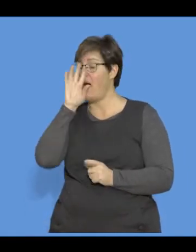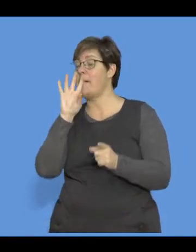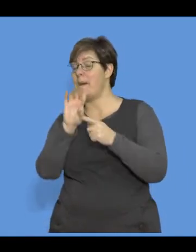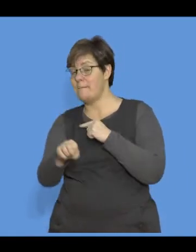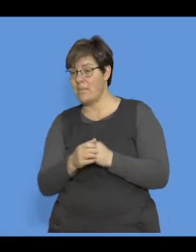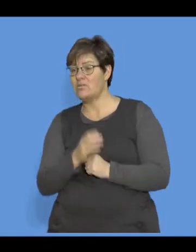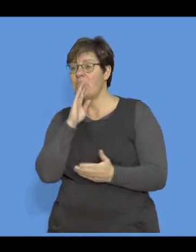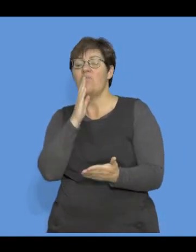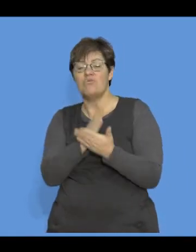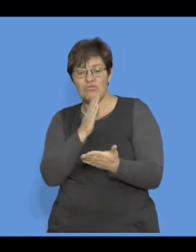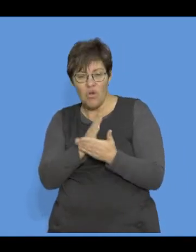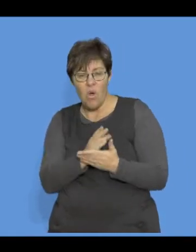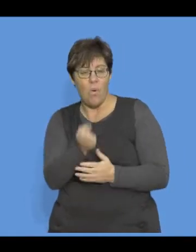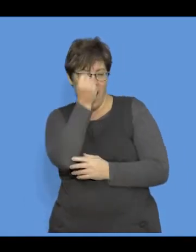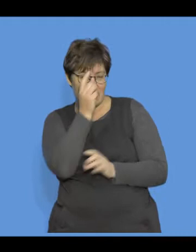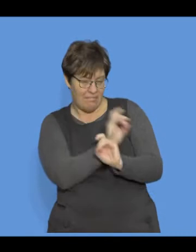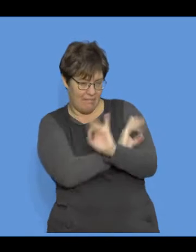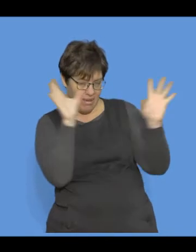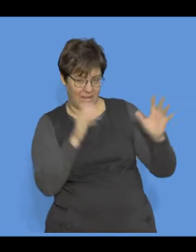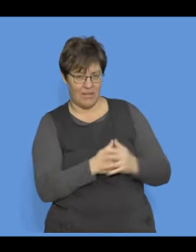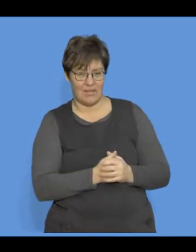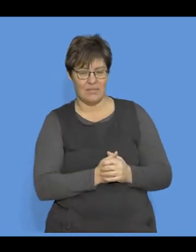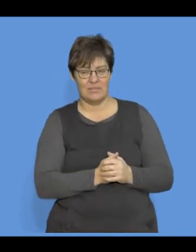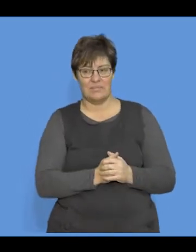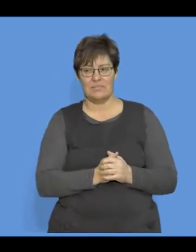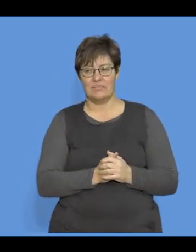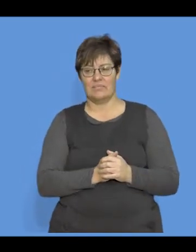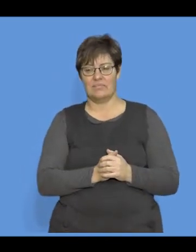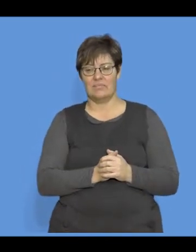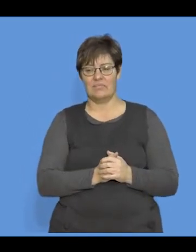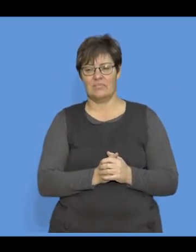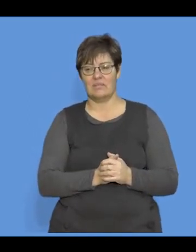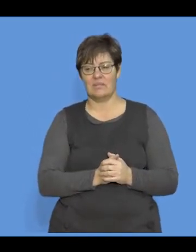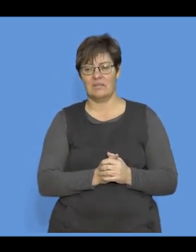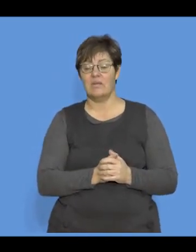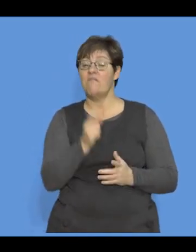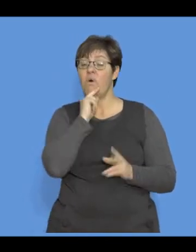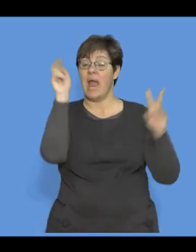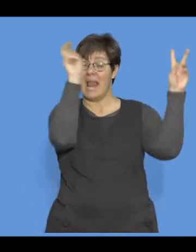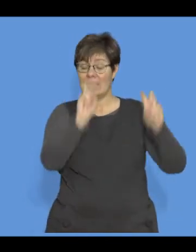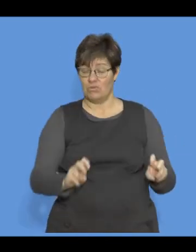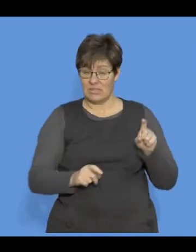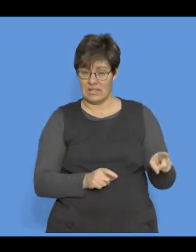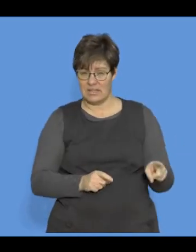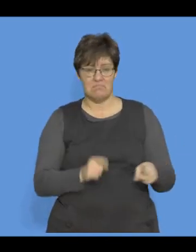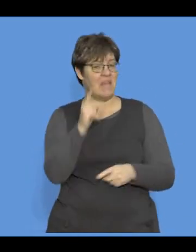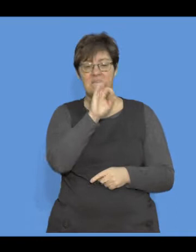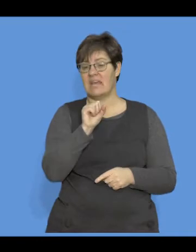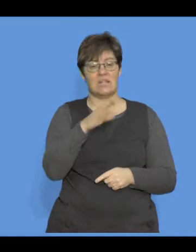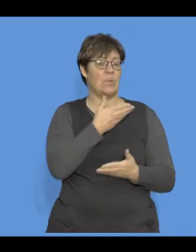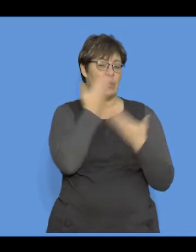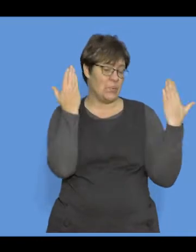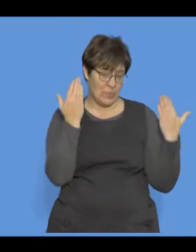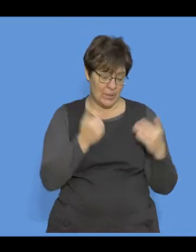make sure that we've got it very clearly. Please note that in terms of electricity, we don't have vectors. There are no vectors